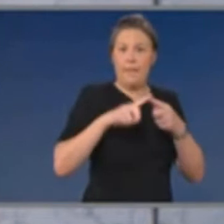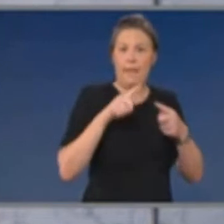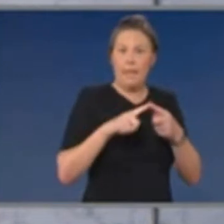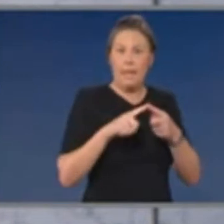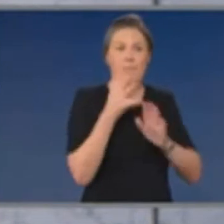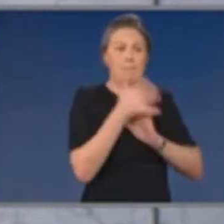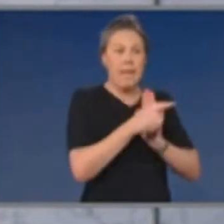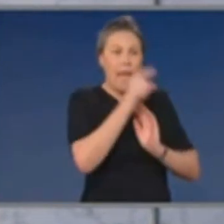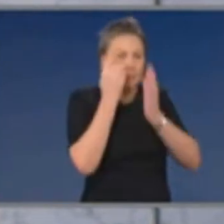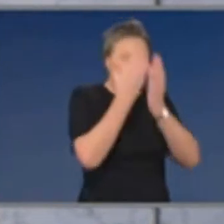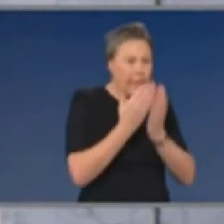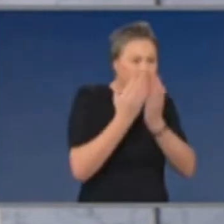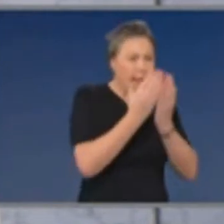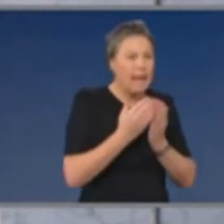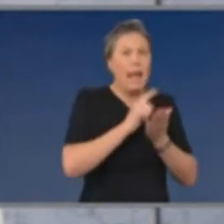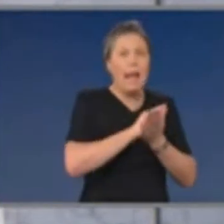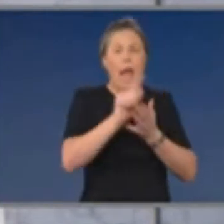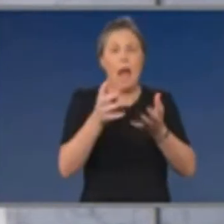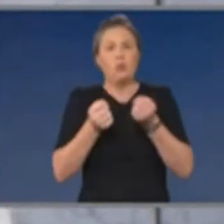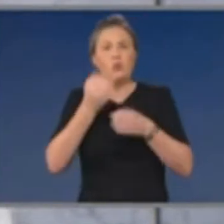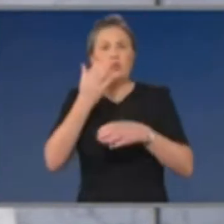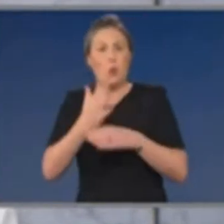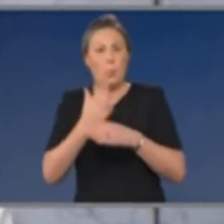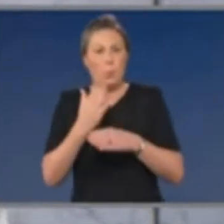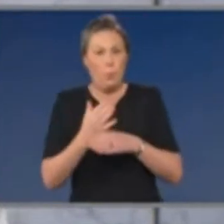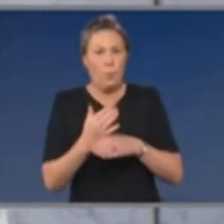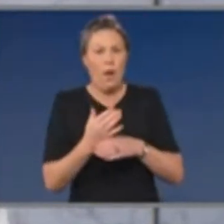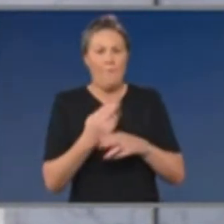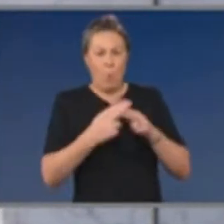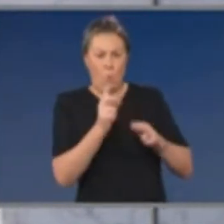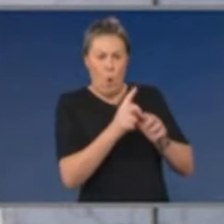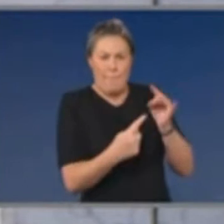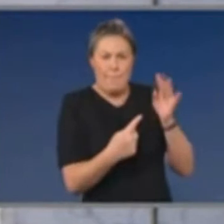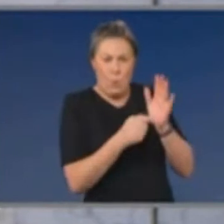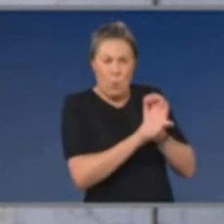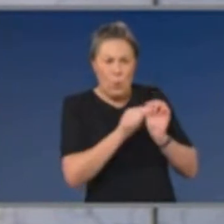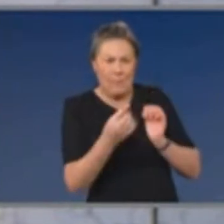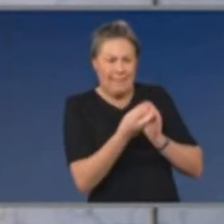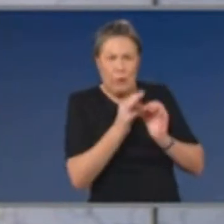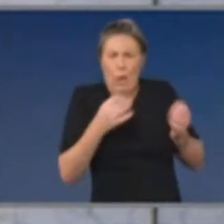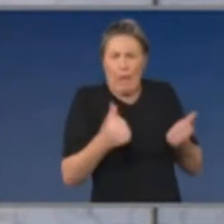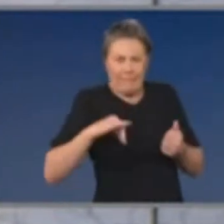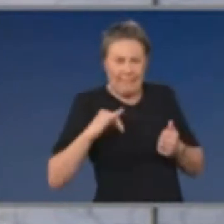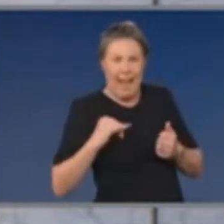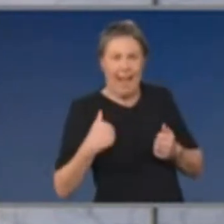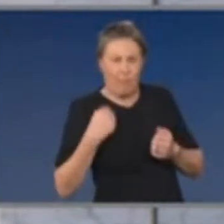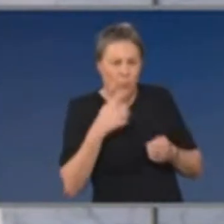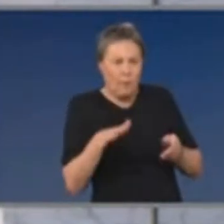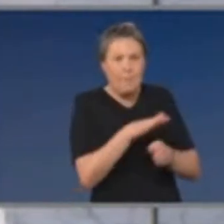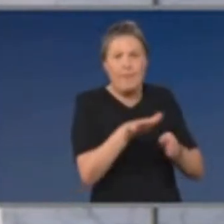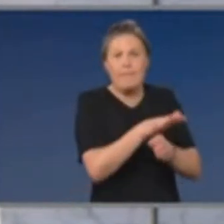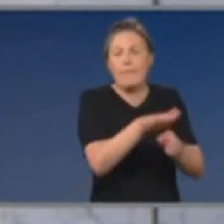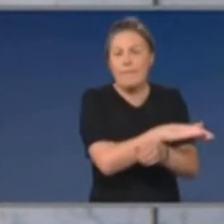my state and territory counterparts to put in place bilateral agreements. This funding will support the creation of